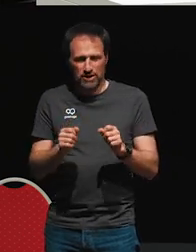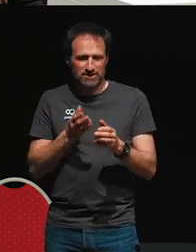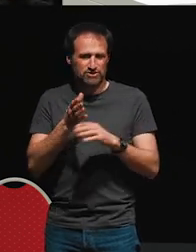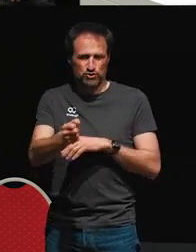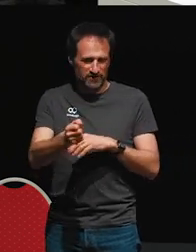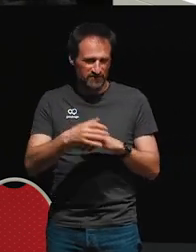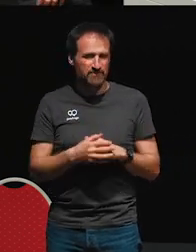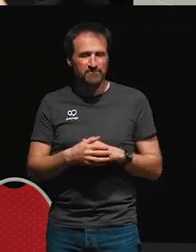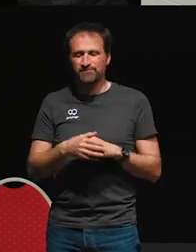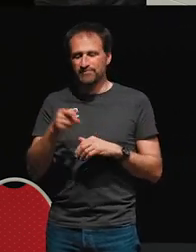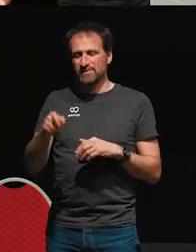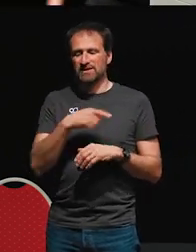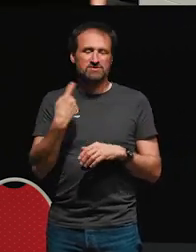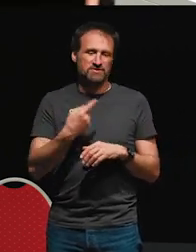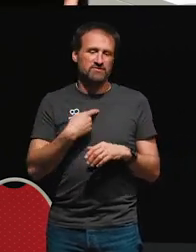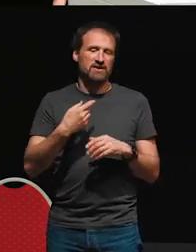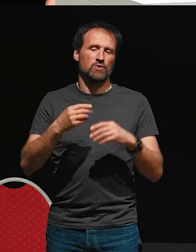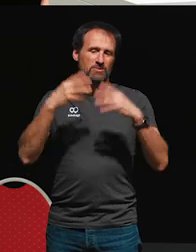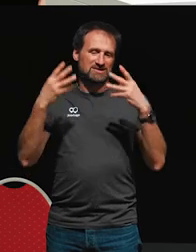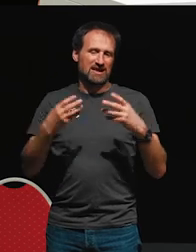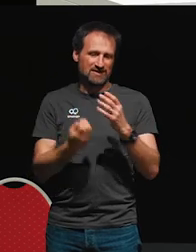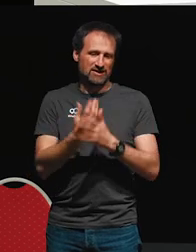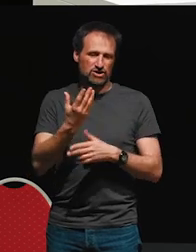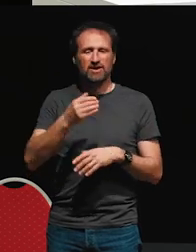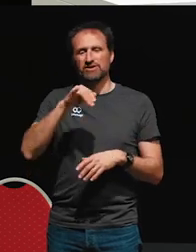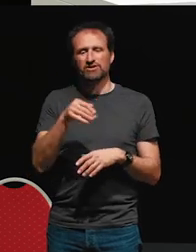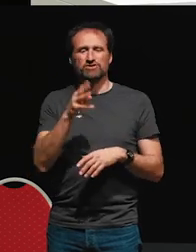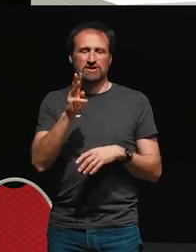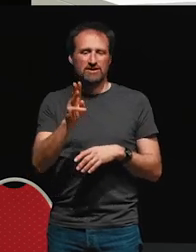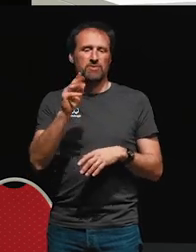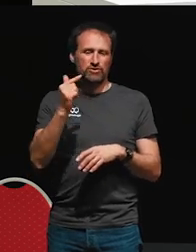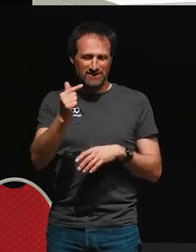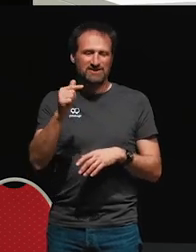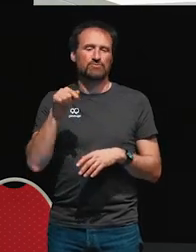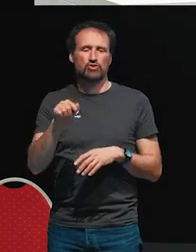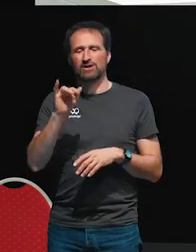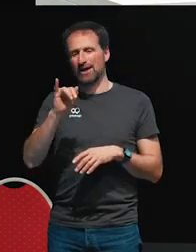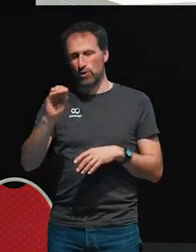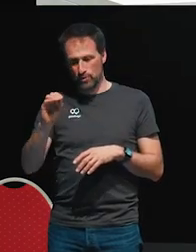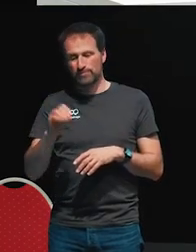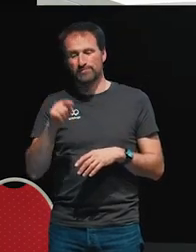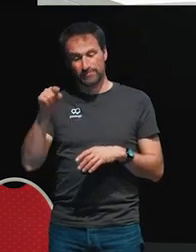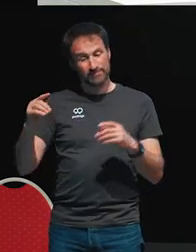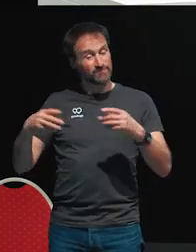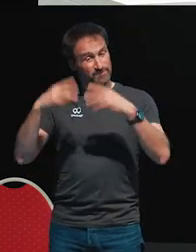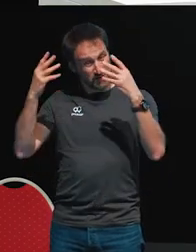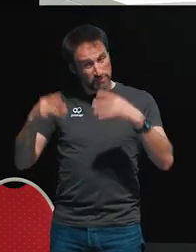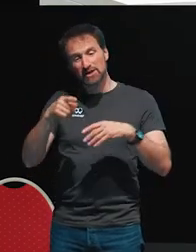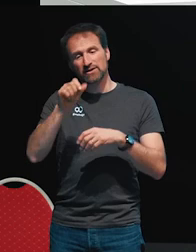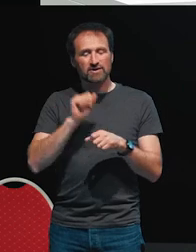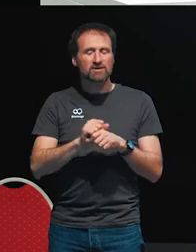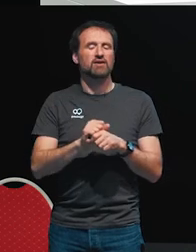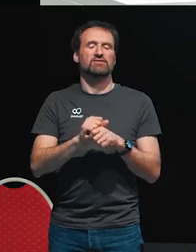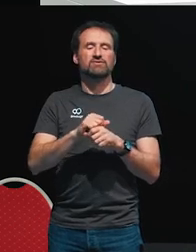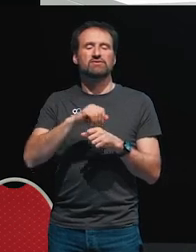created, jsonwebtokens.io. It's this website right here, where you can encode and